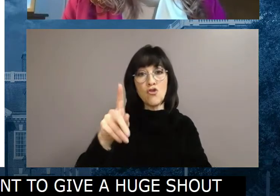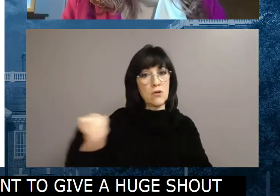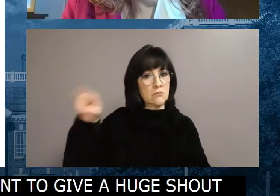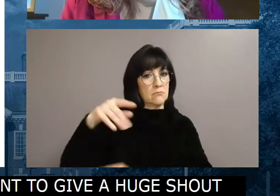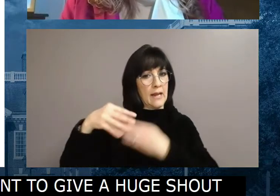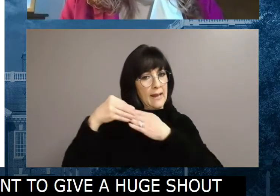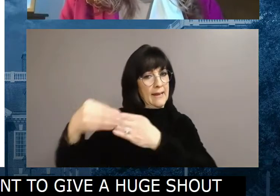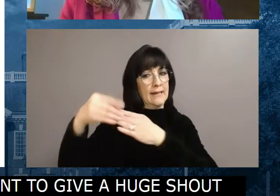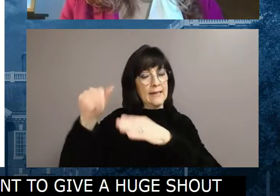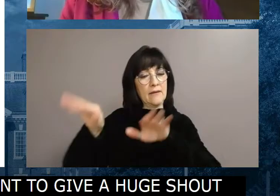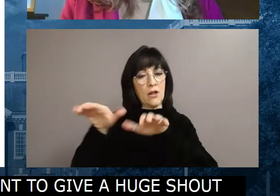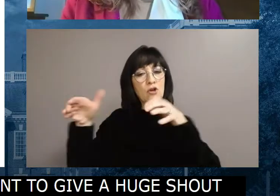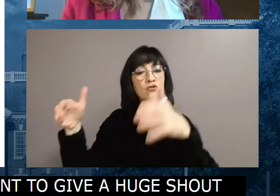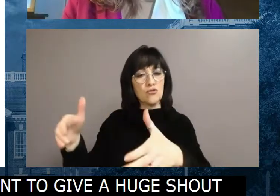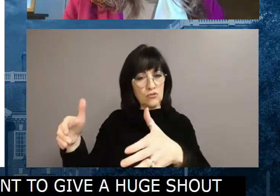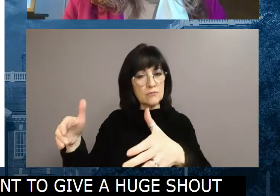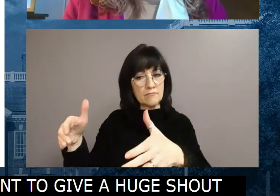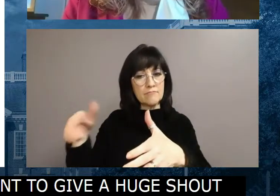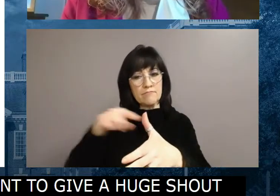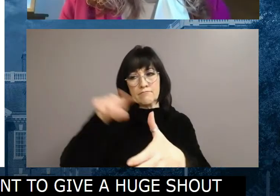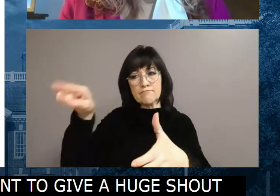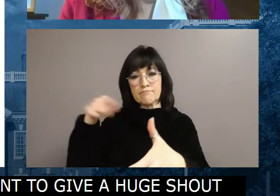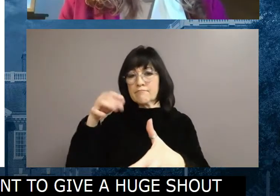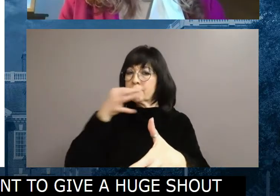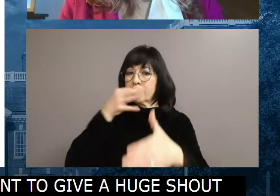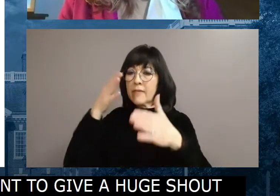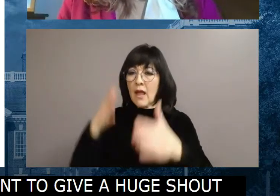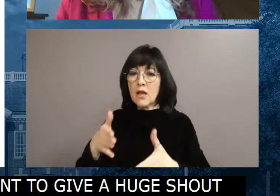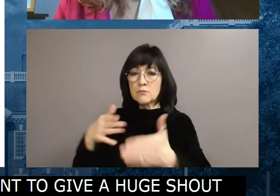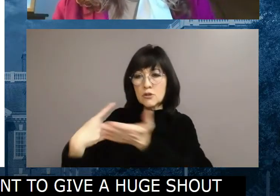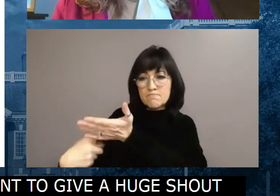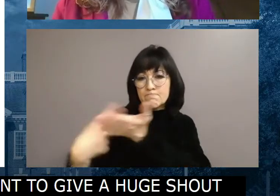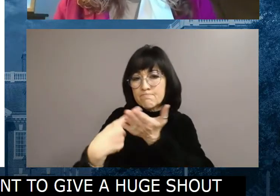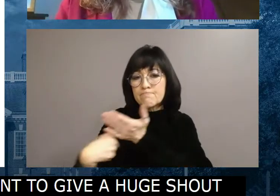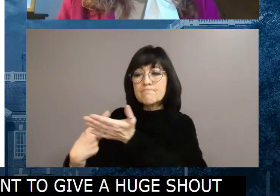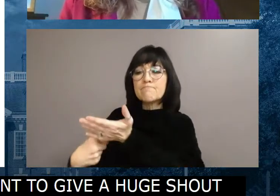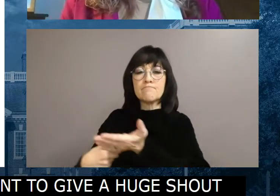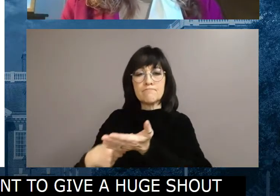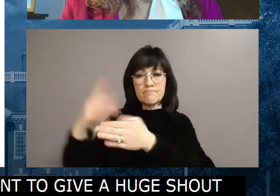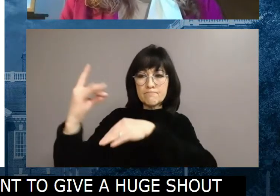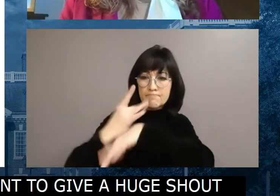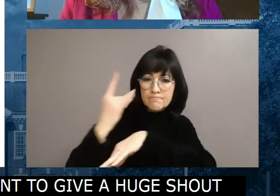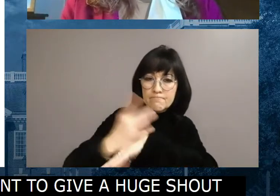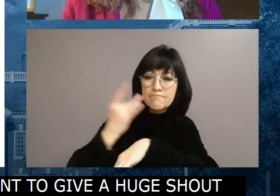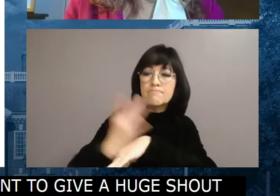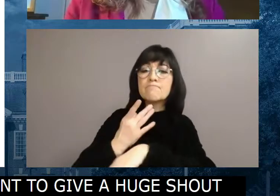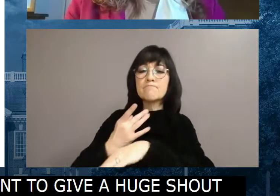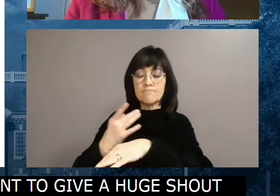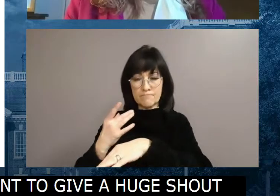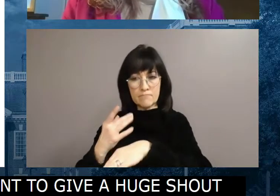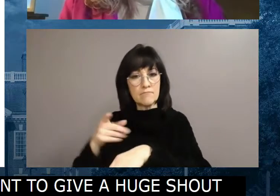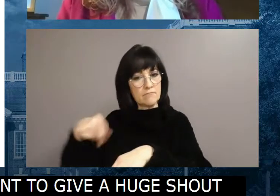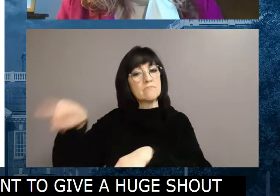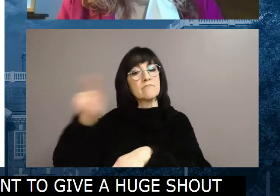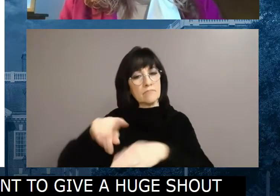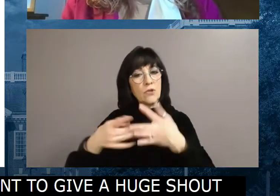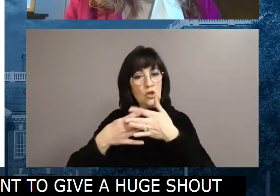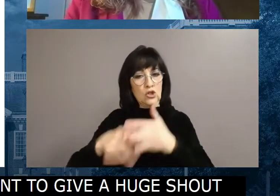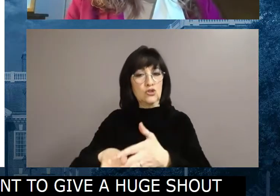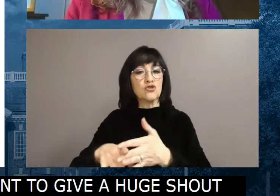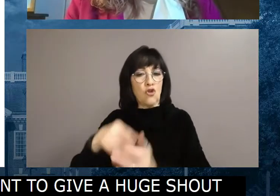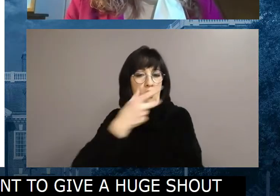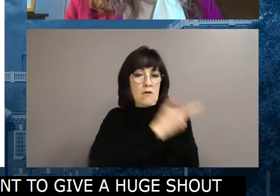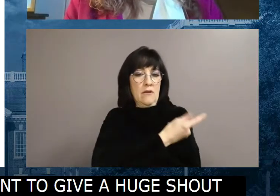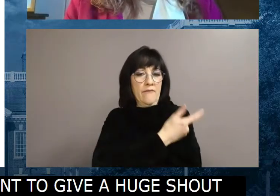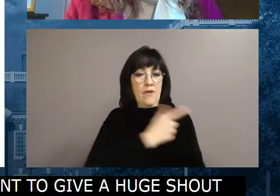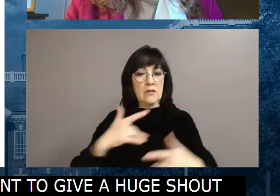experts in our department who have begun vaccination events for those,